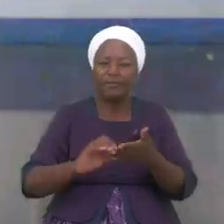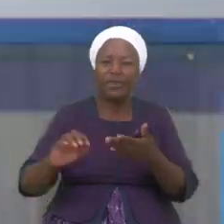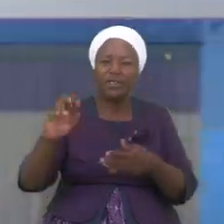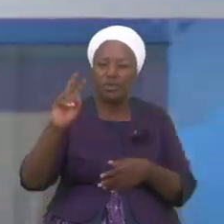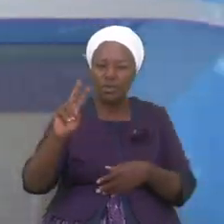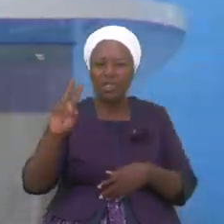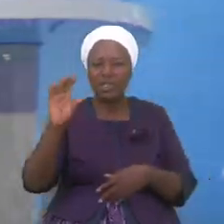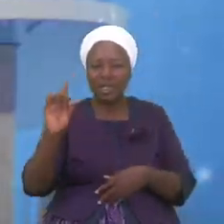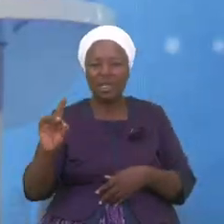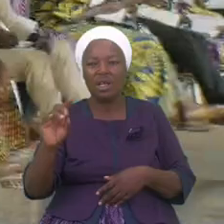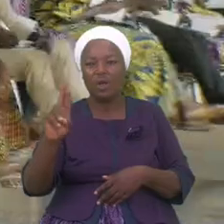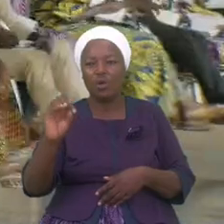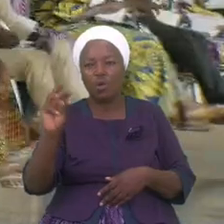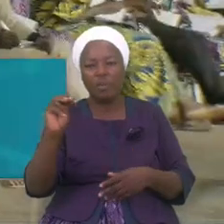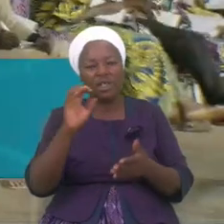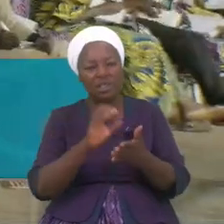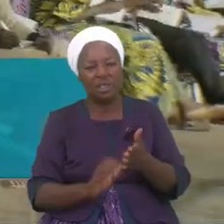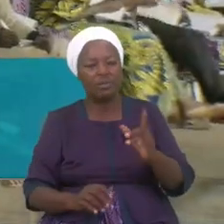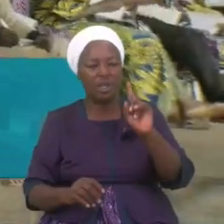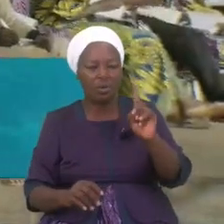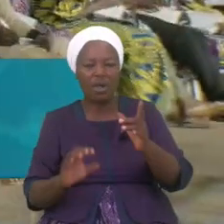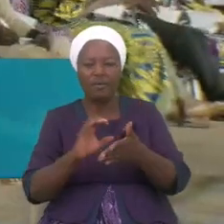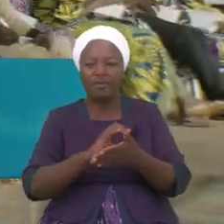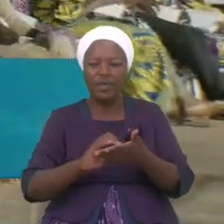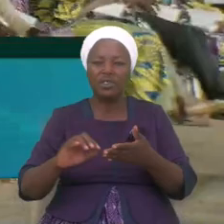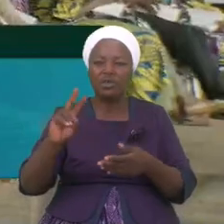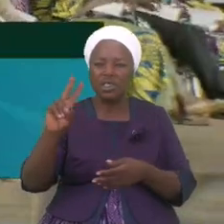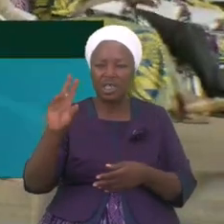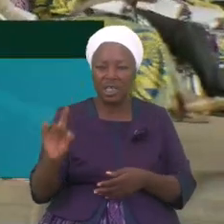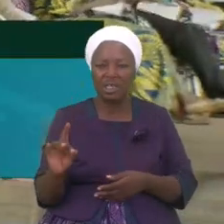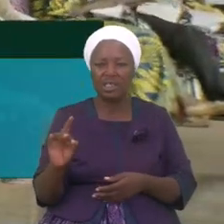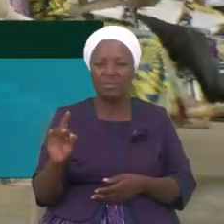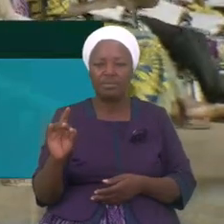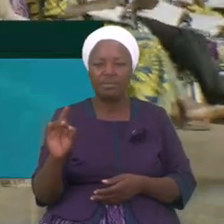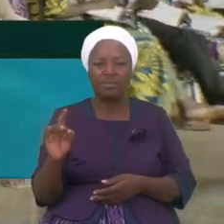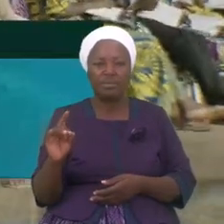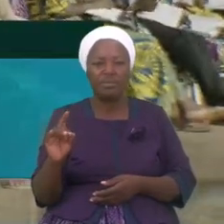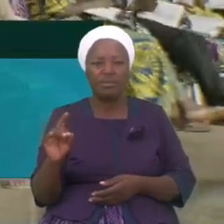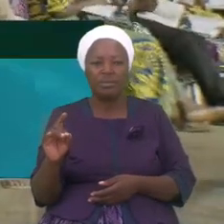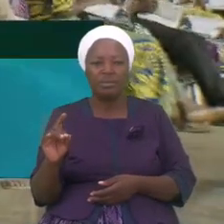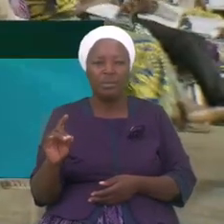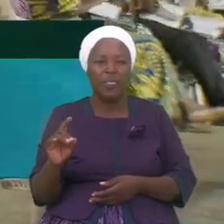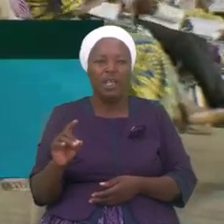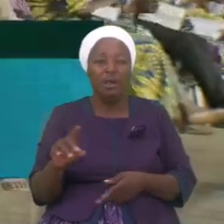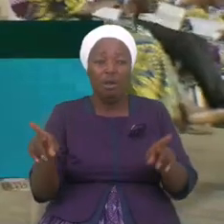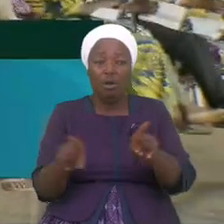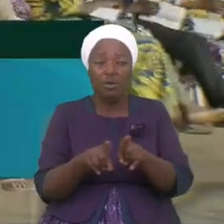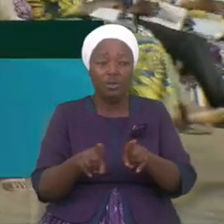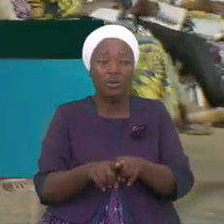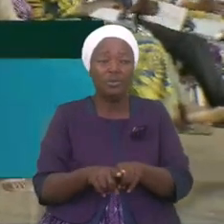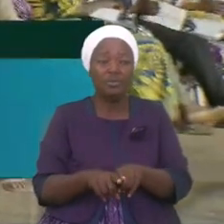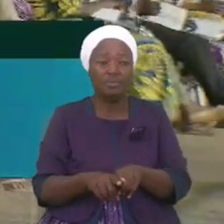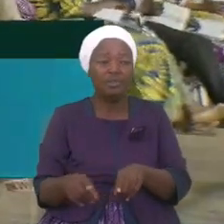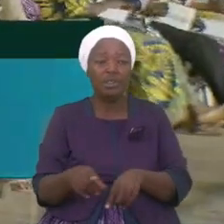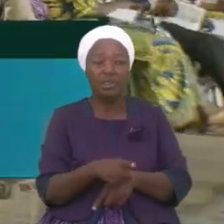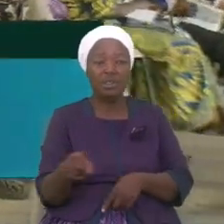28. Romans chapter 1, we're looking at verse 28. It said, even as they did